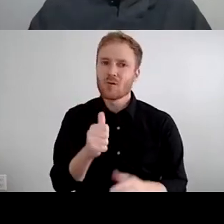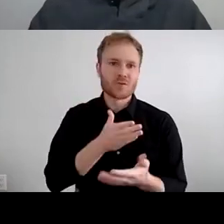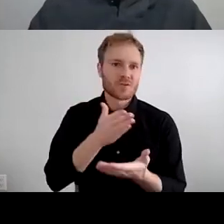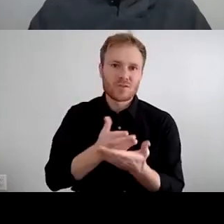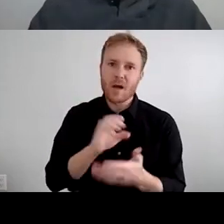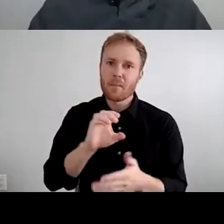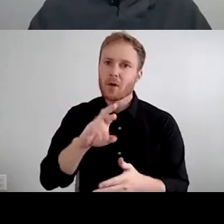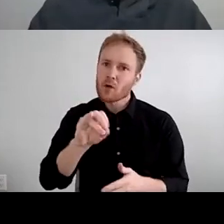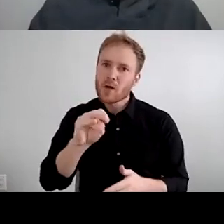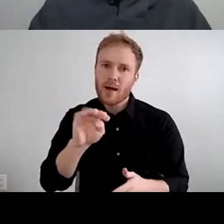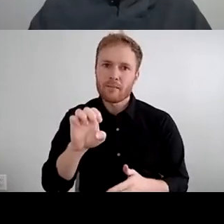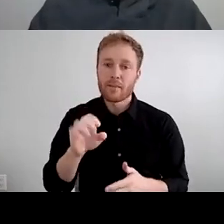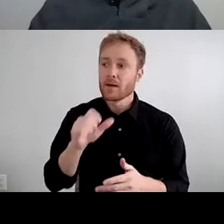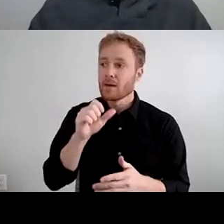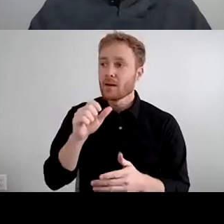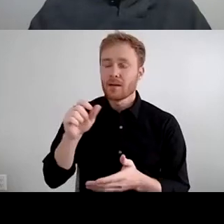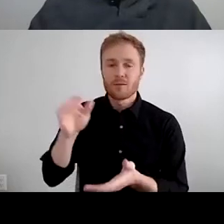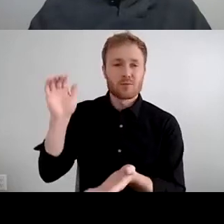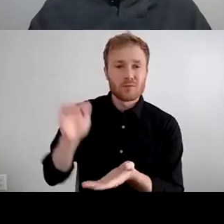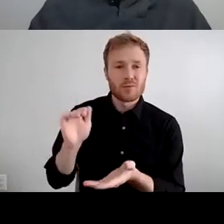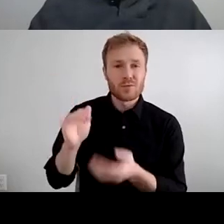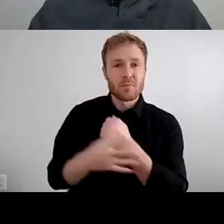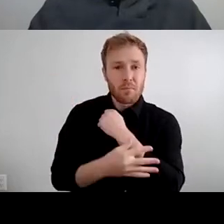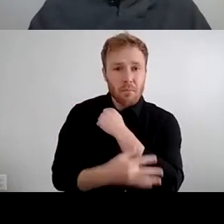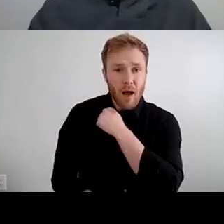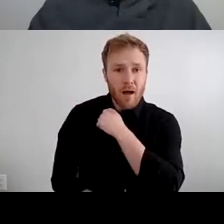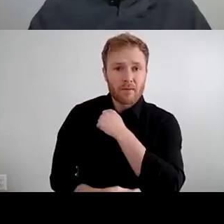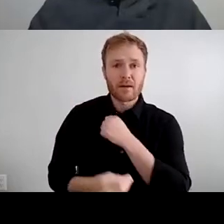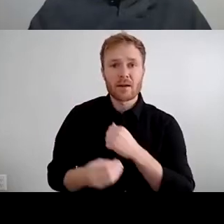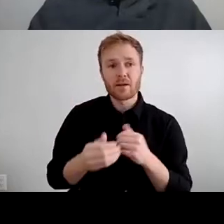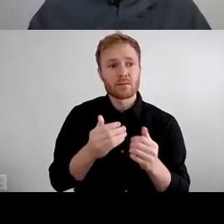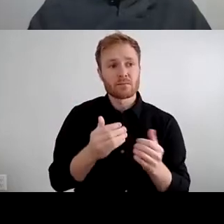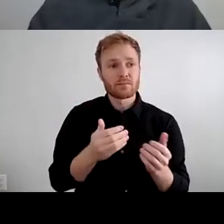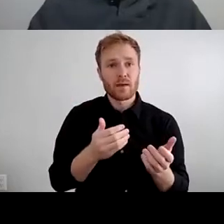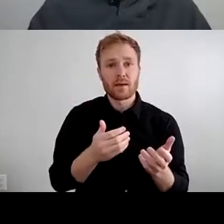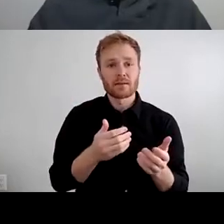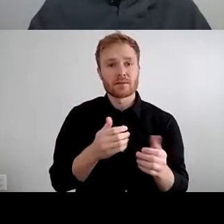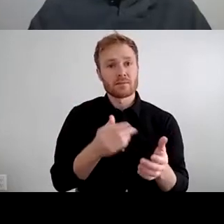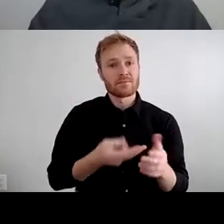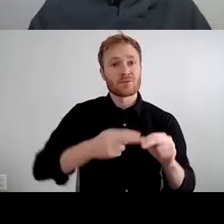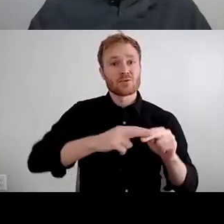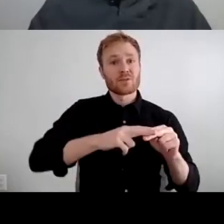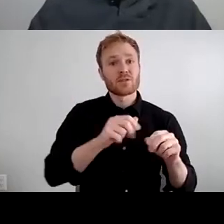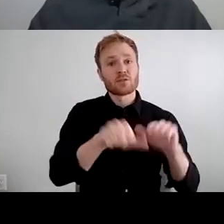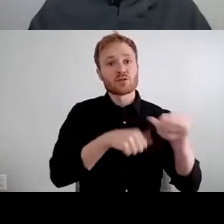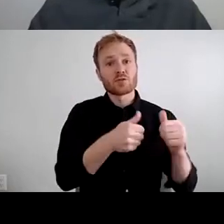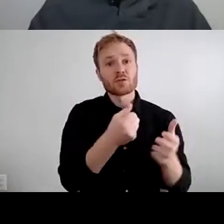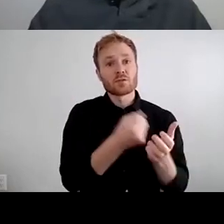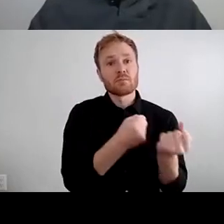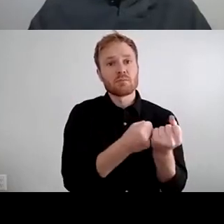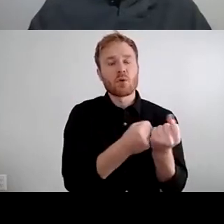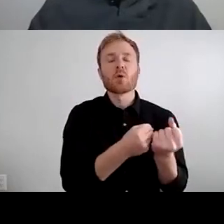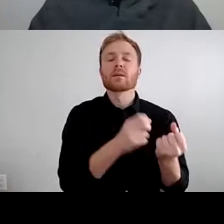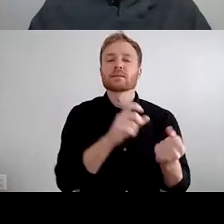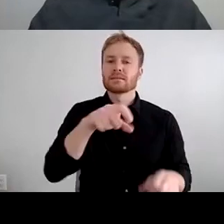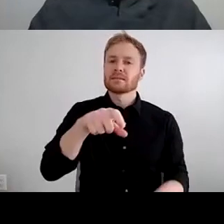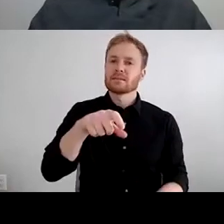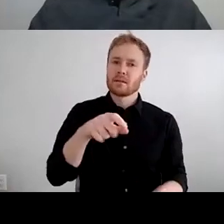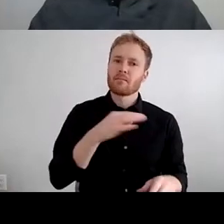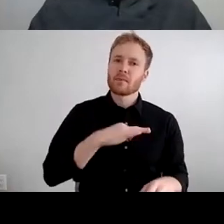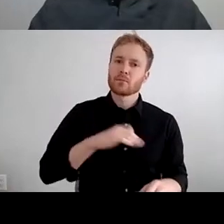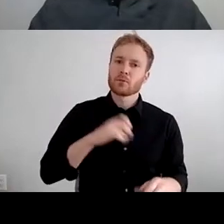Reducing poverty and increasing social support is what makes neighborhoods safer, and Pittsburgh must start prioritizing that. Thank